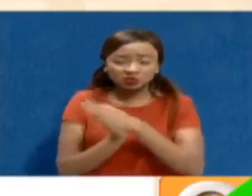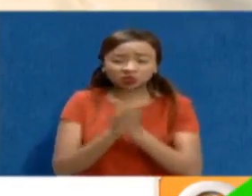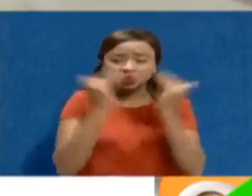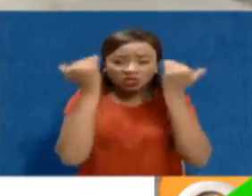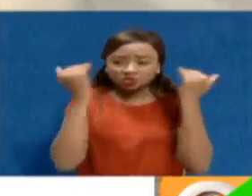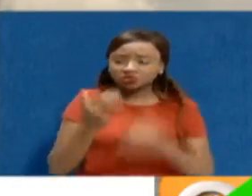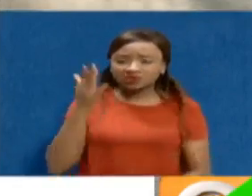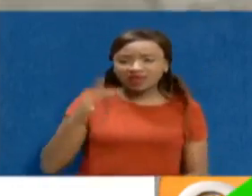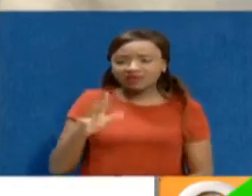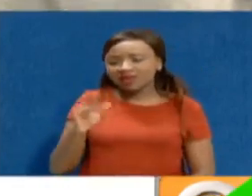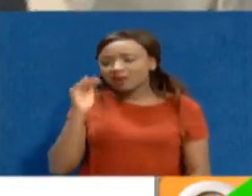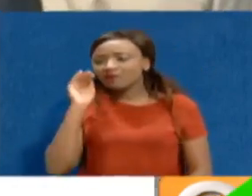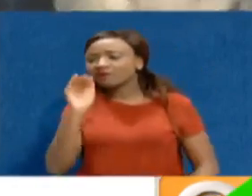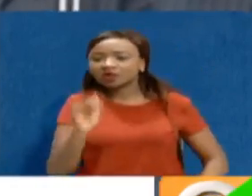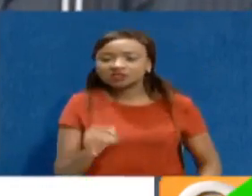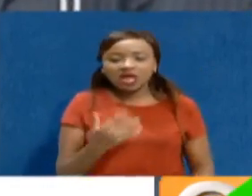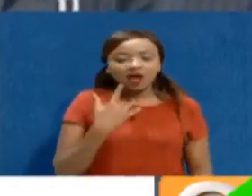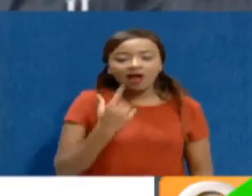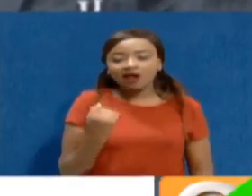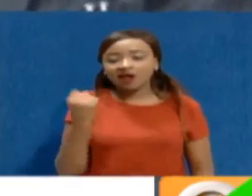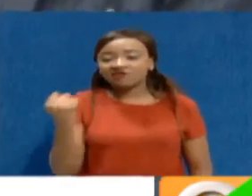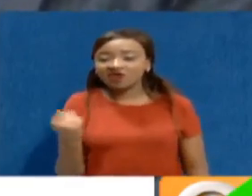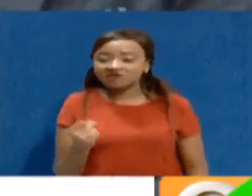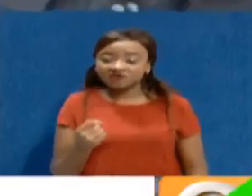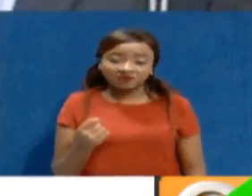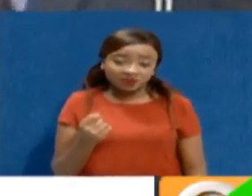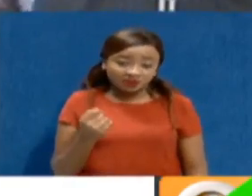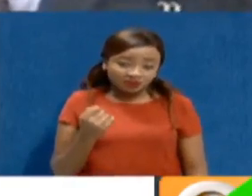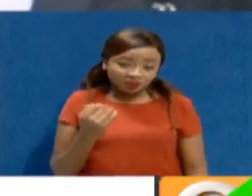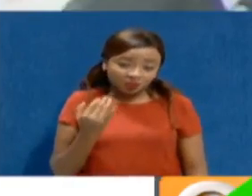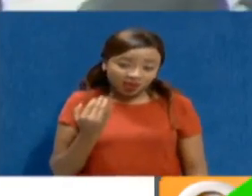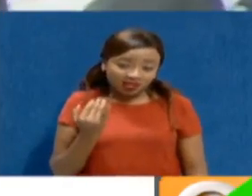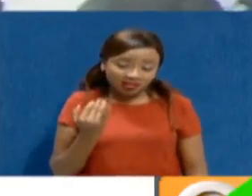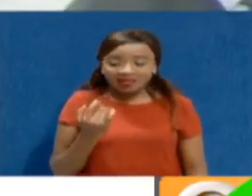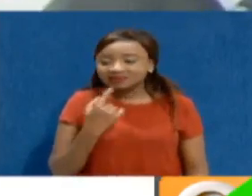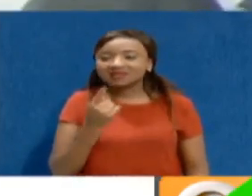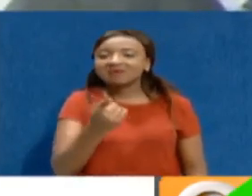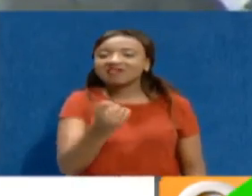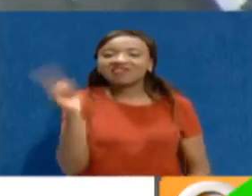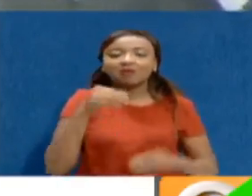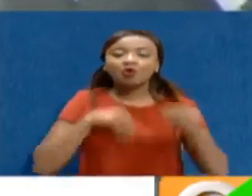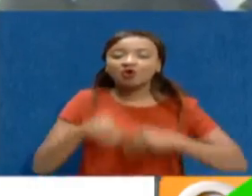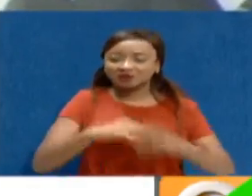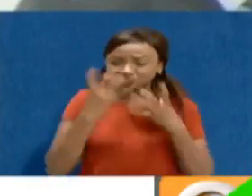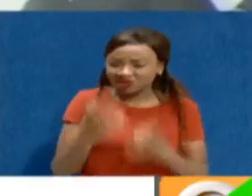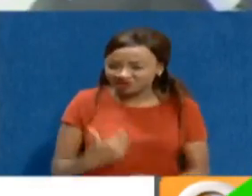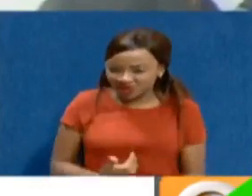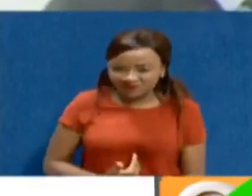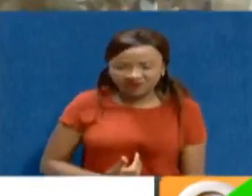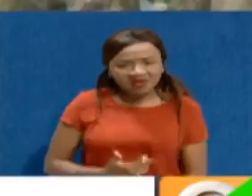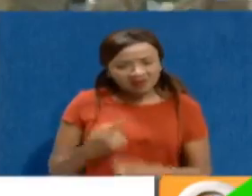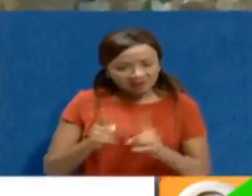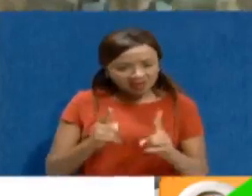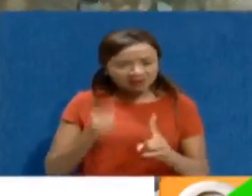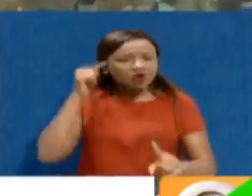towards 105 judges who were either pressured to resign or face tribunals. But the real tipping point would only come